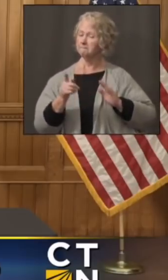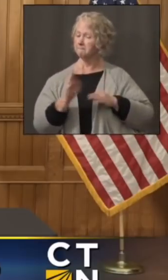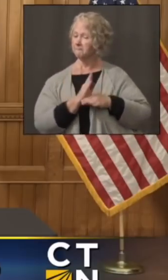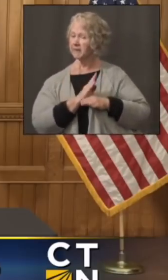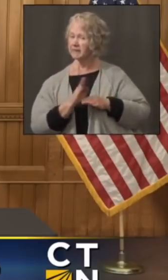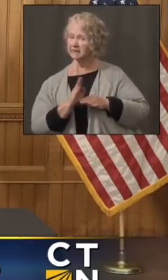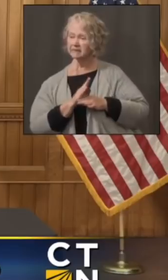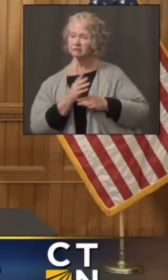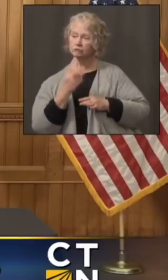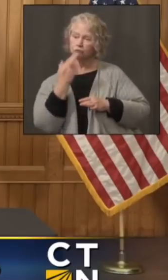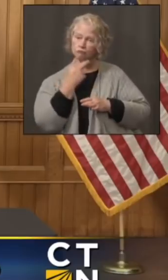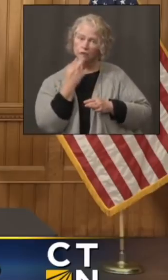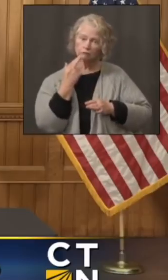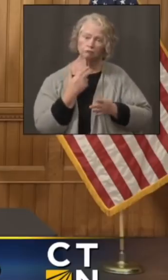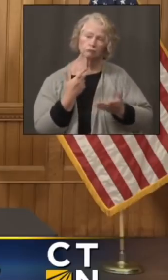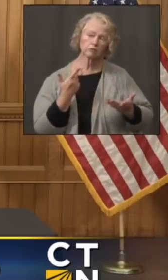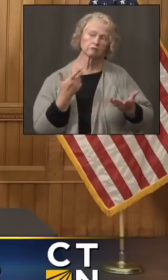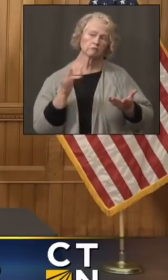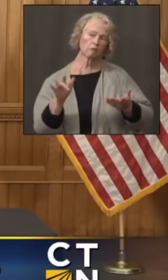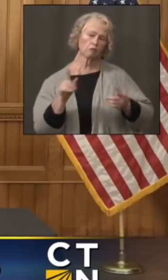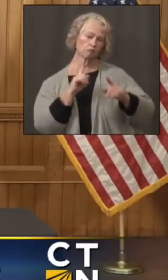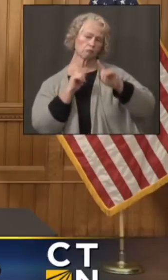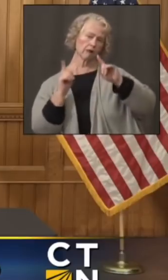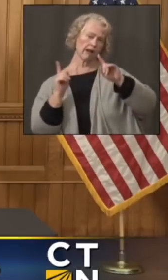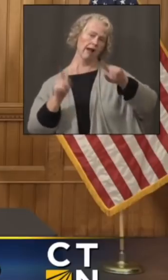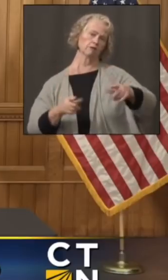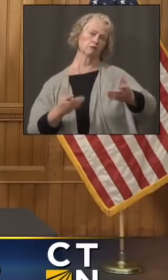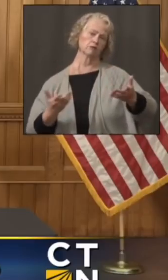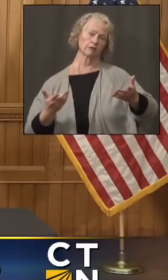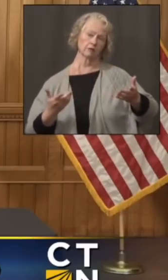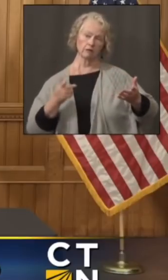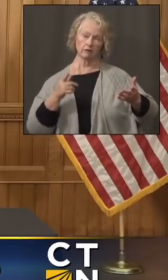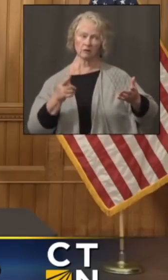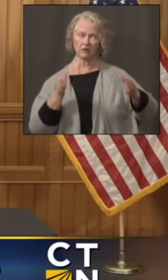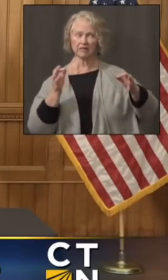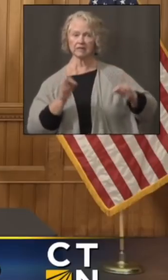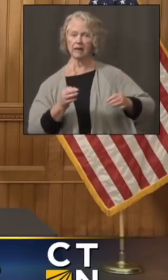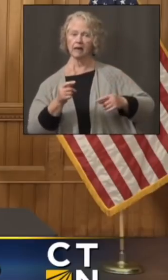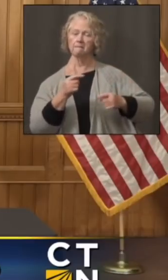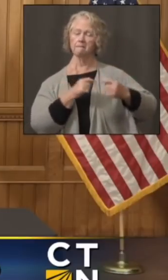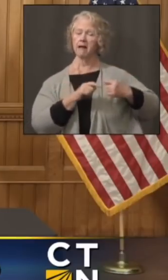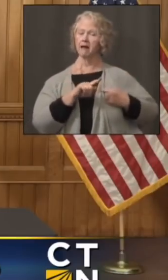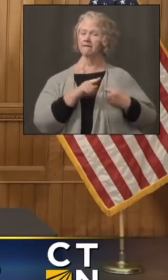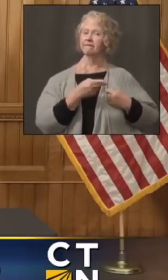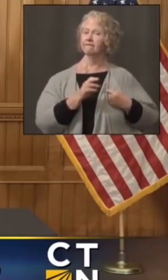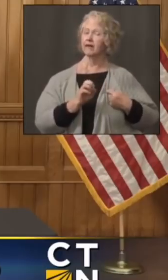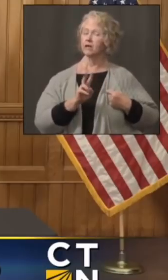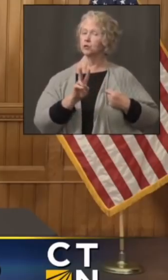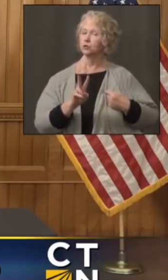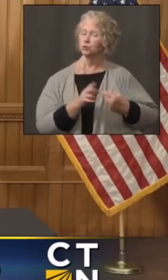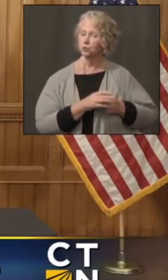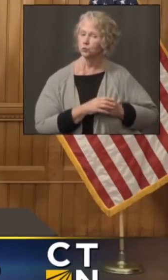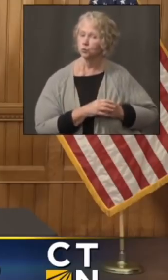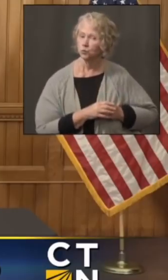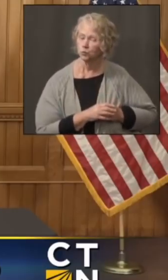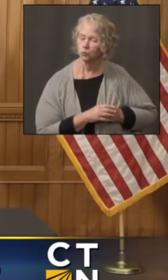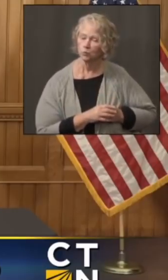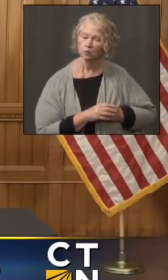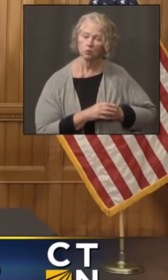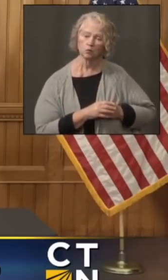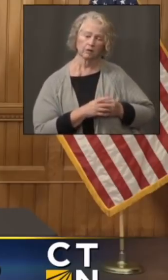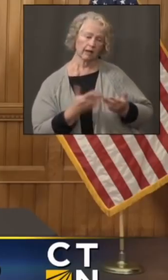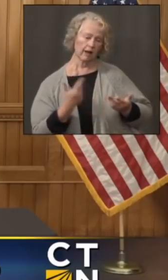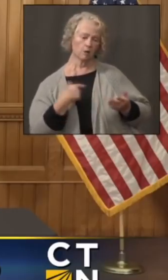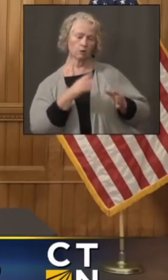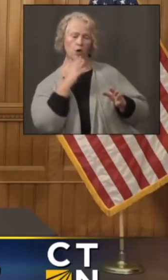guess, restaurants, to the decision to go back to the Phase 2 rules? I was speaking to the governor earlier